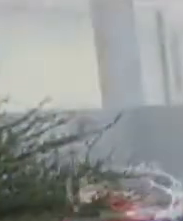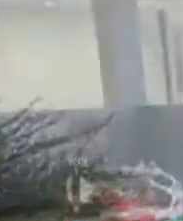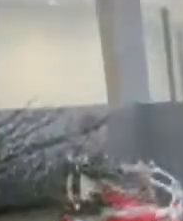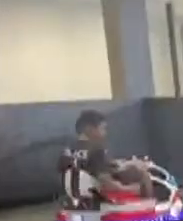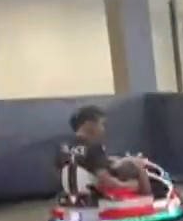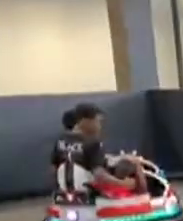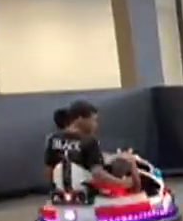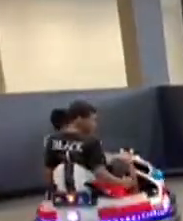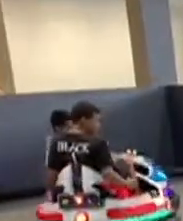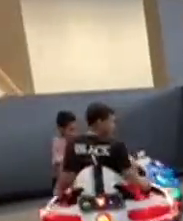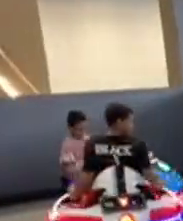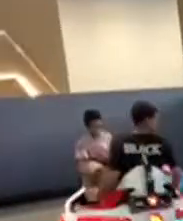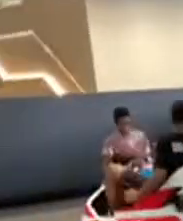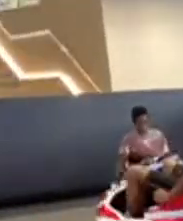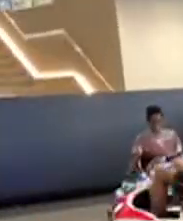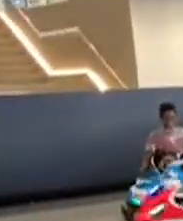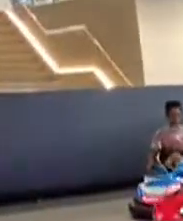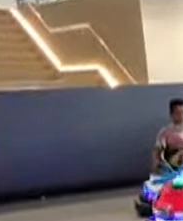Yeah.